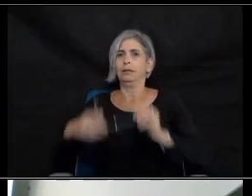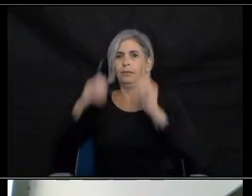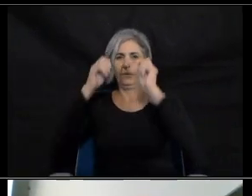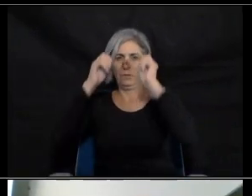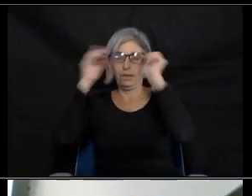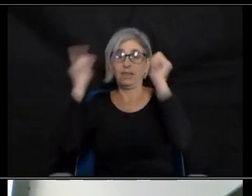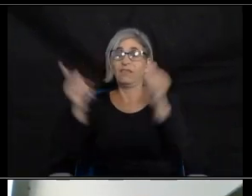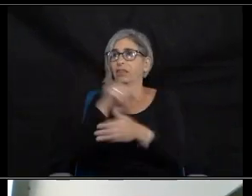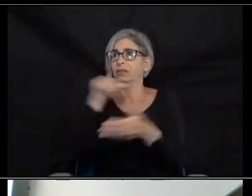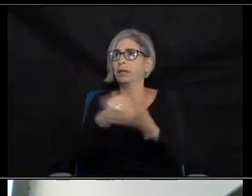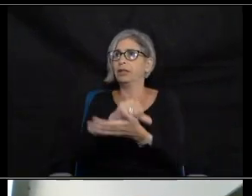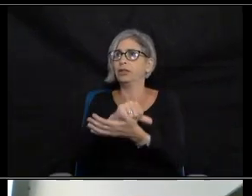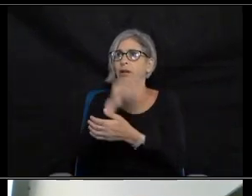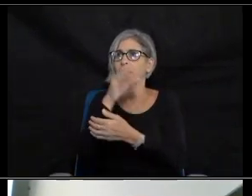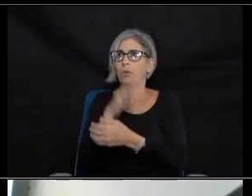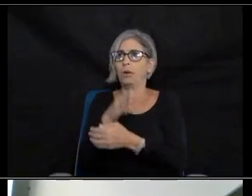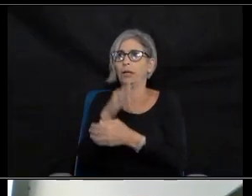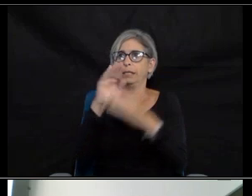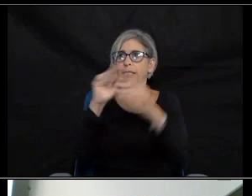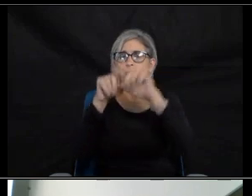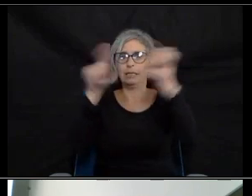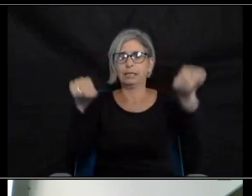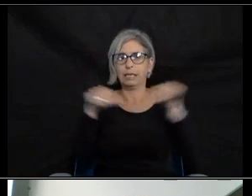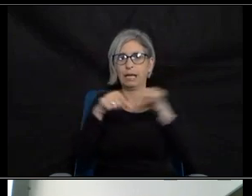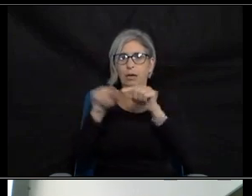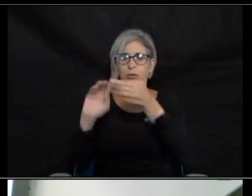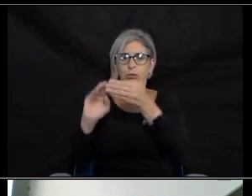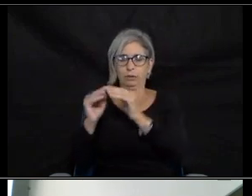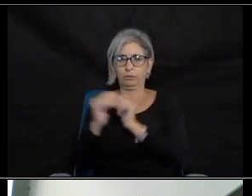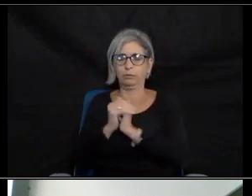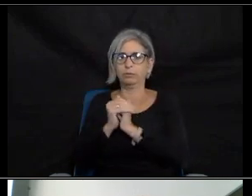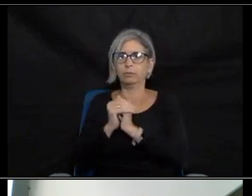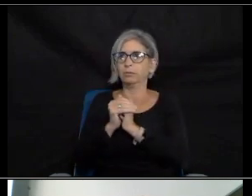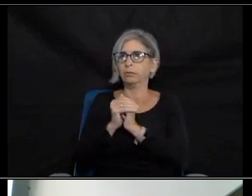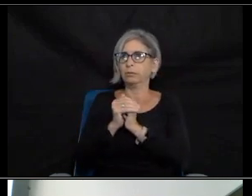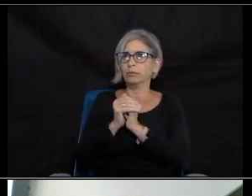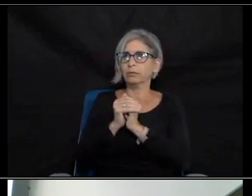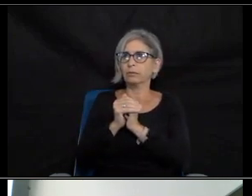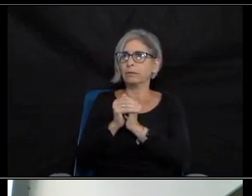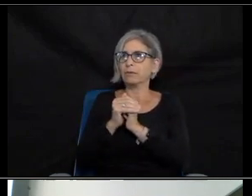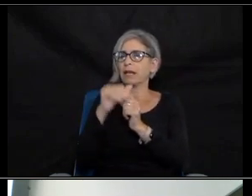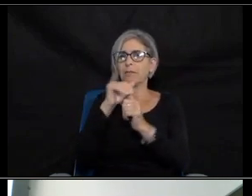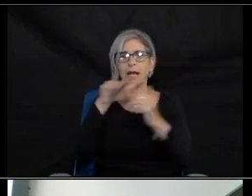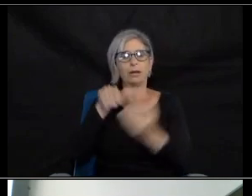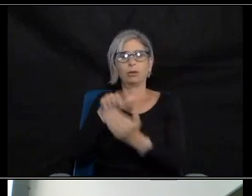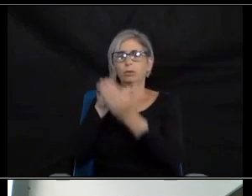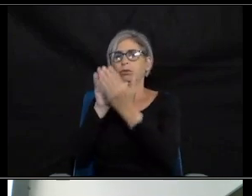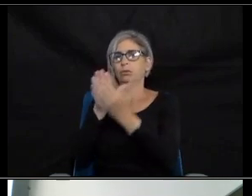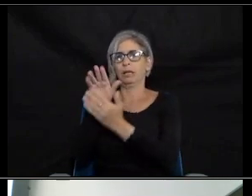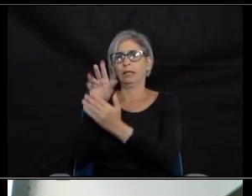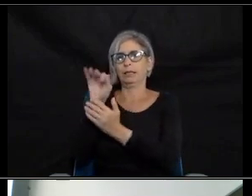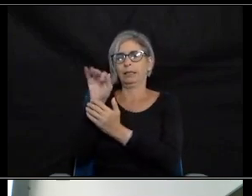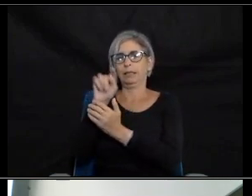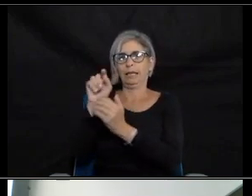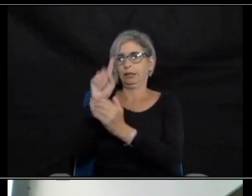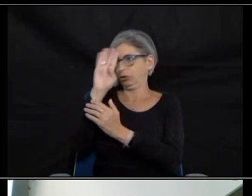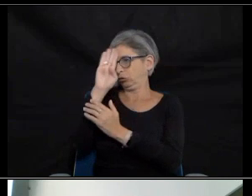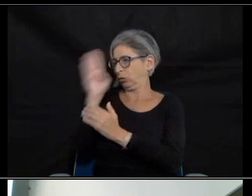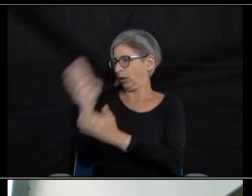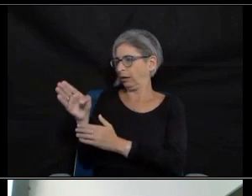page, Boynton Town Square. Great. Well, I'm not going to address Commissioner Katz directly because I